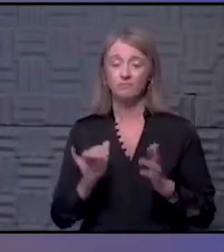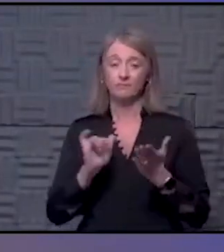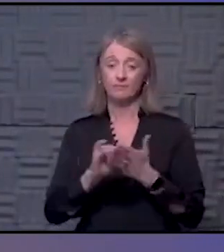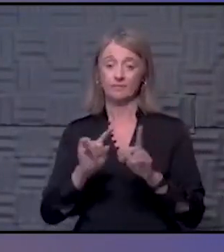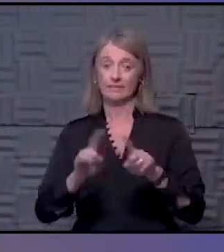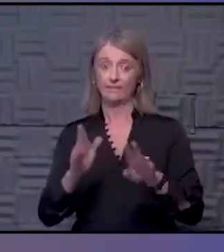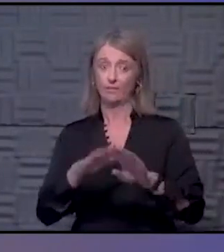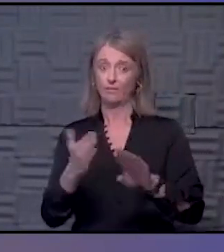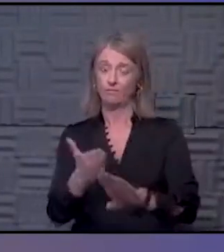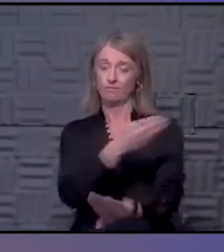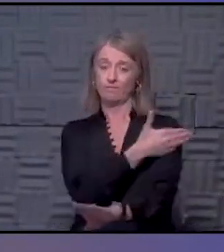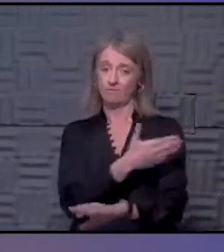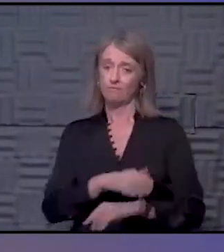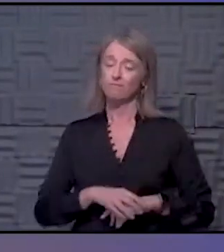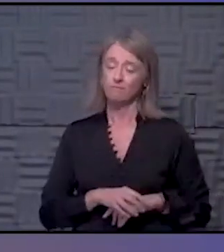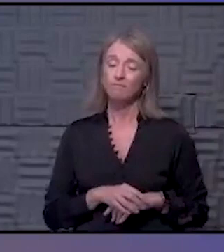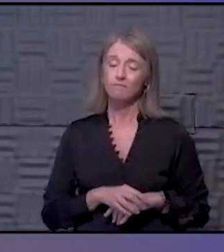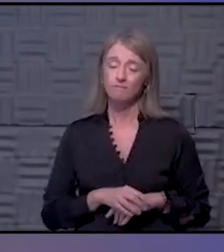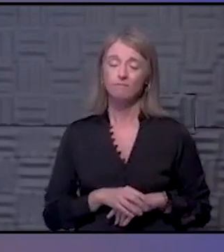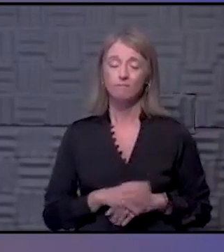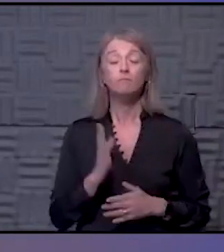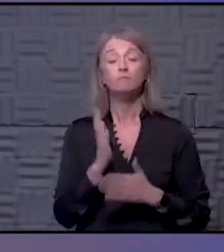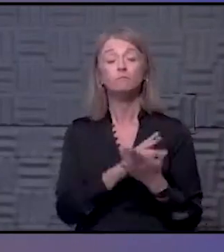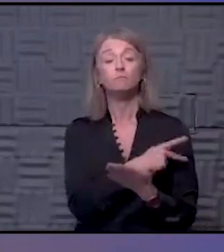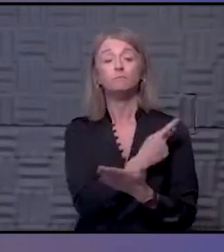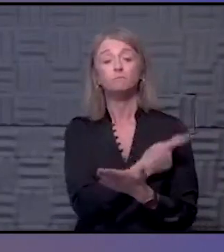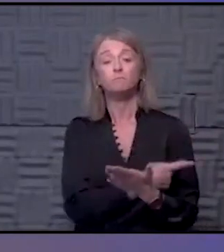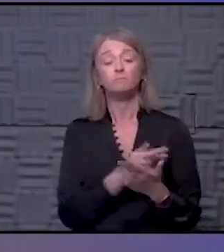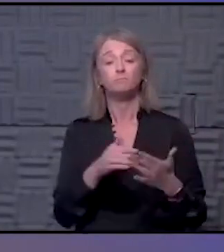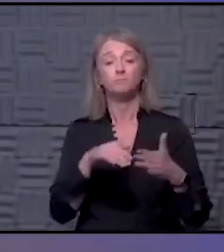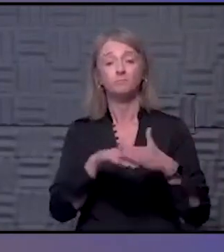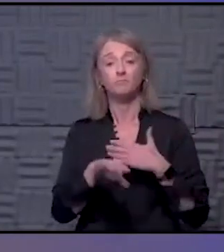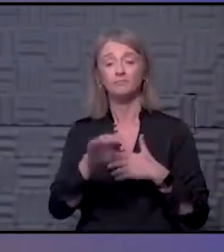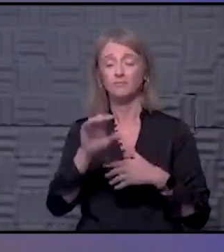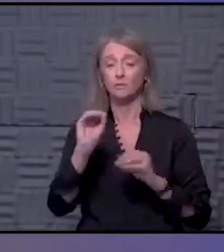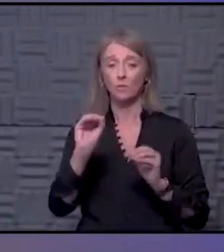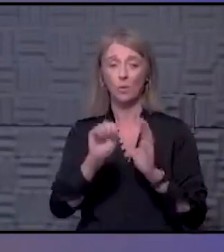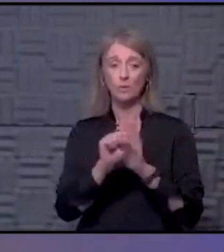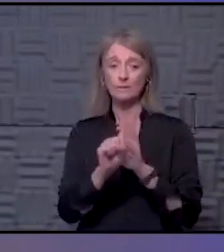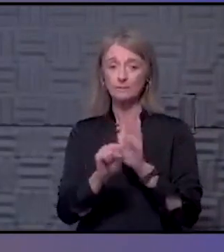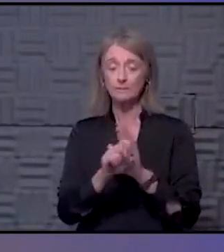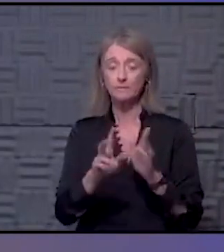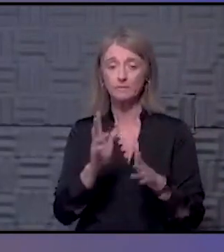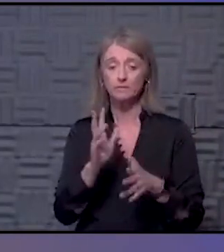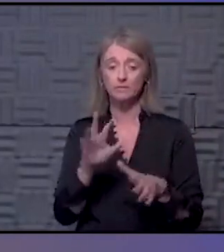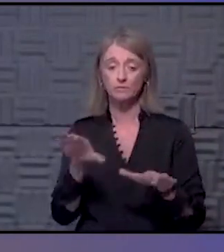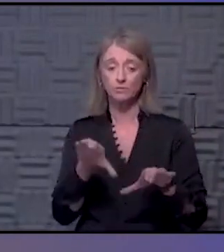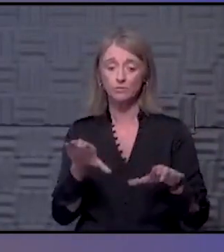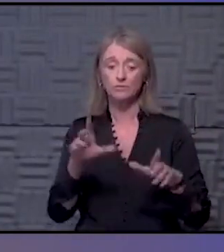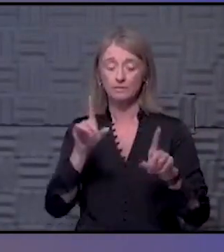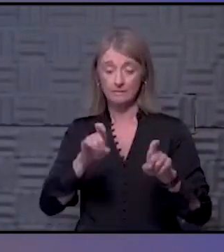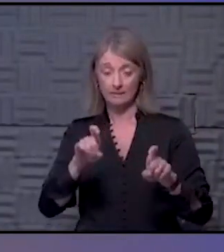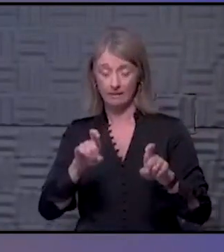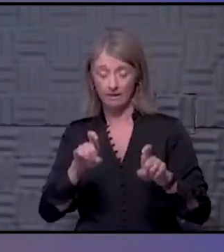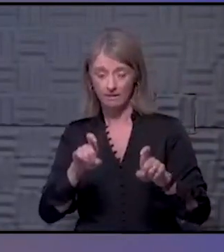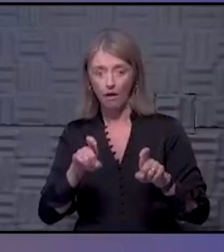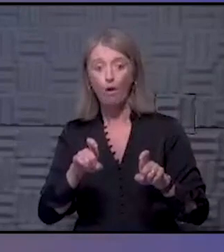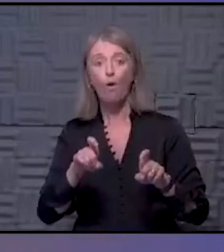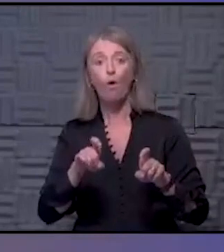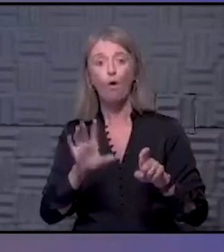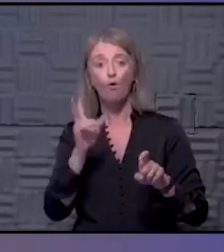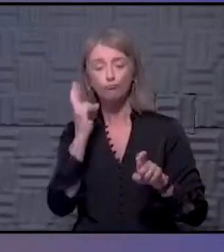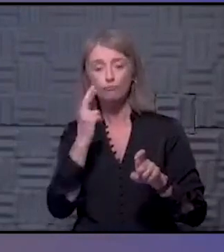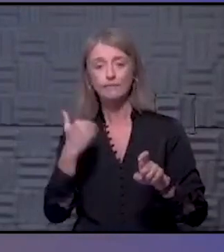than what we were seeing early on. Some of our patients are coming in asymptomatic, and we're just doing it as a part of their admission screen, and then we find out that they're